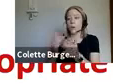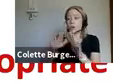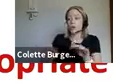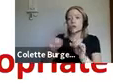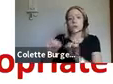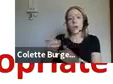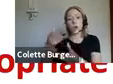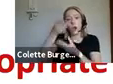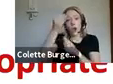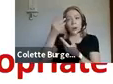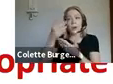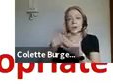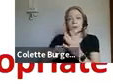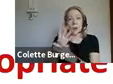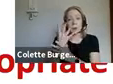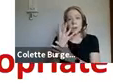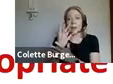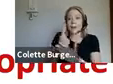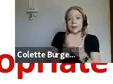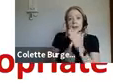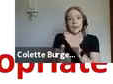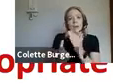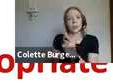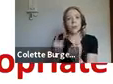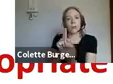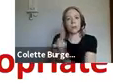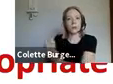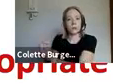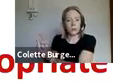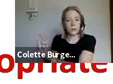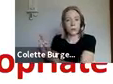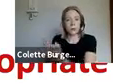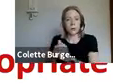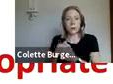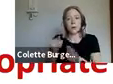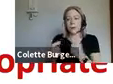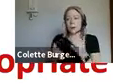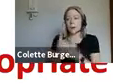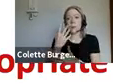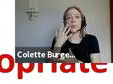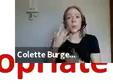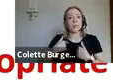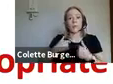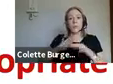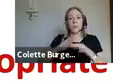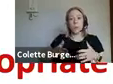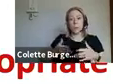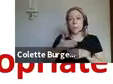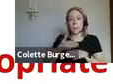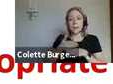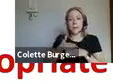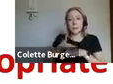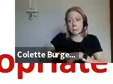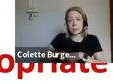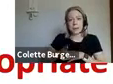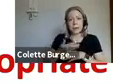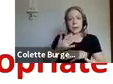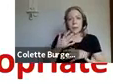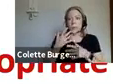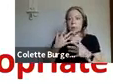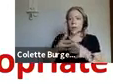as individuals. This can happen when adults are not busy with leading activities or directing large groups of